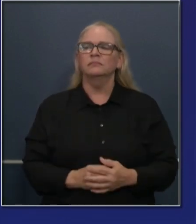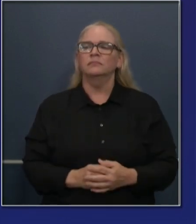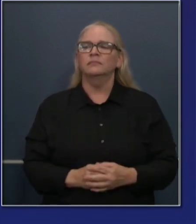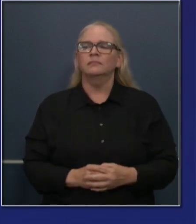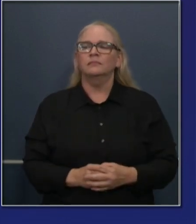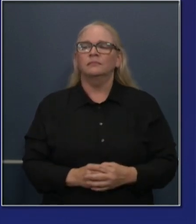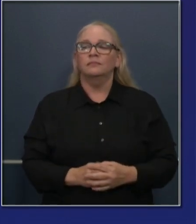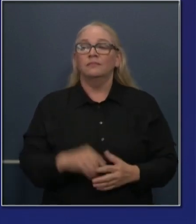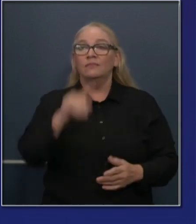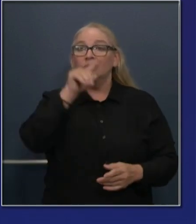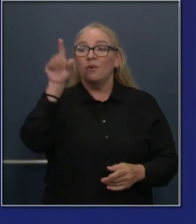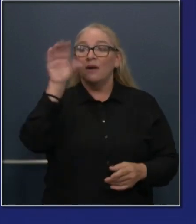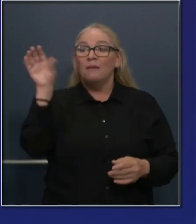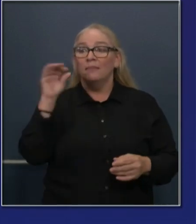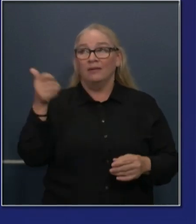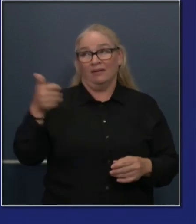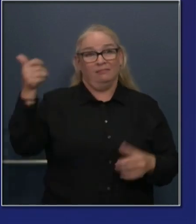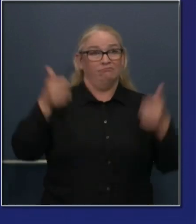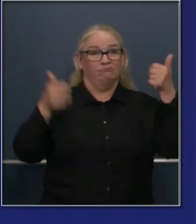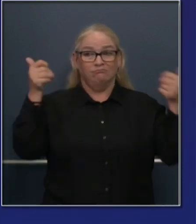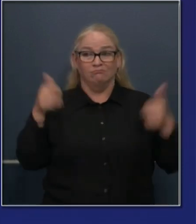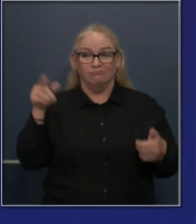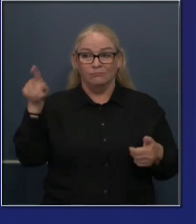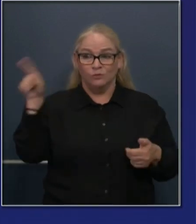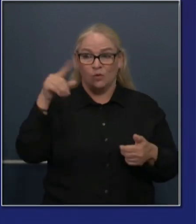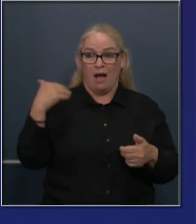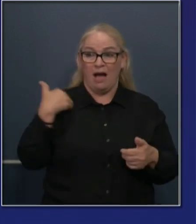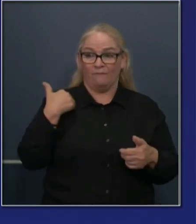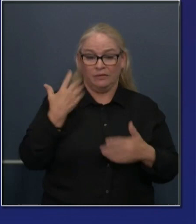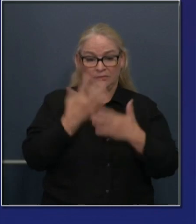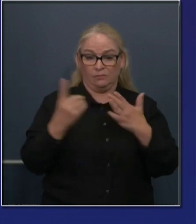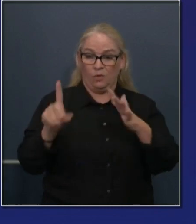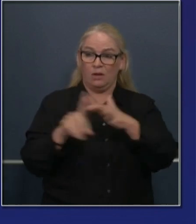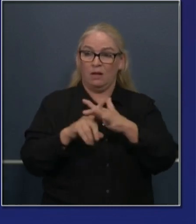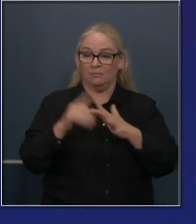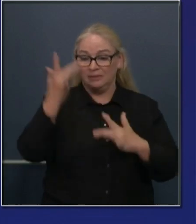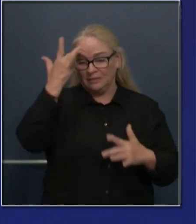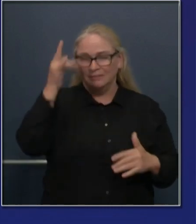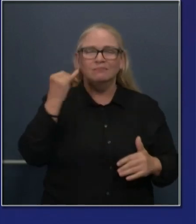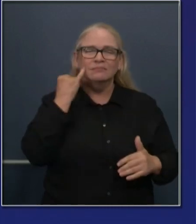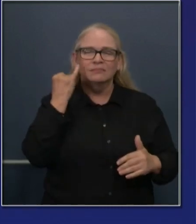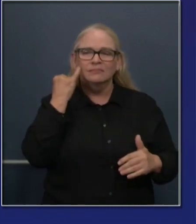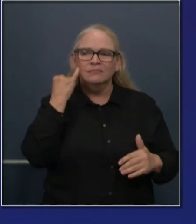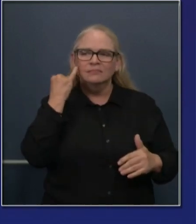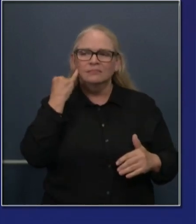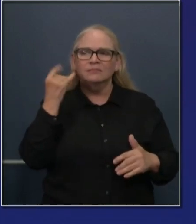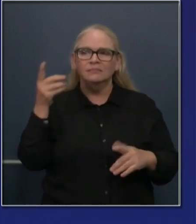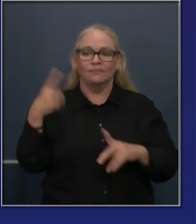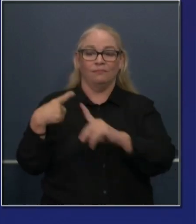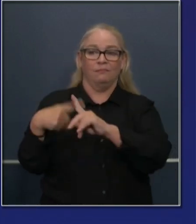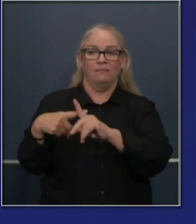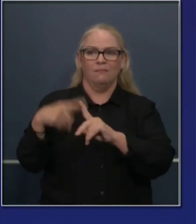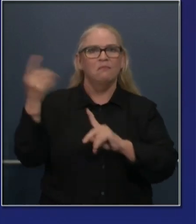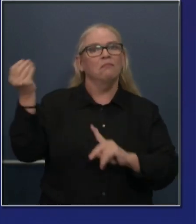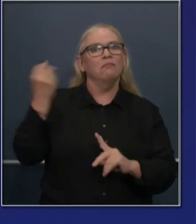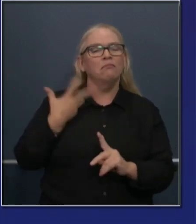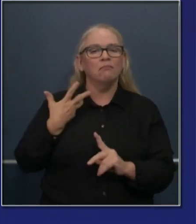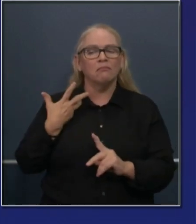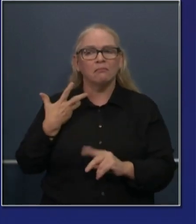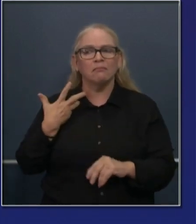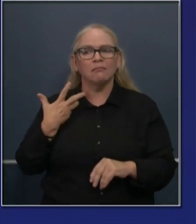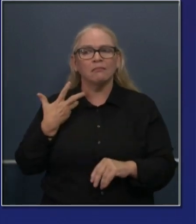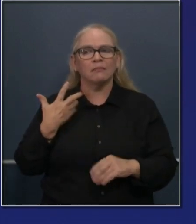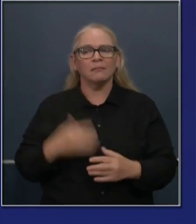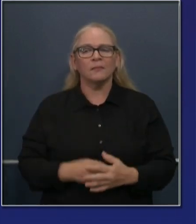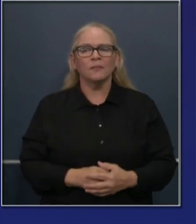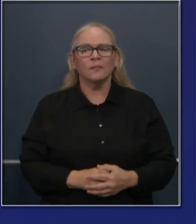of outbreaks. We're also working with the legislature on this. It is an interesting fact. You don't have a requirement as